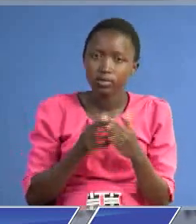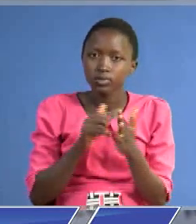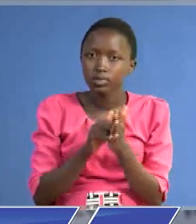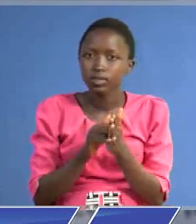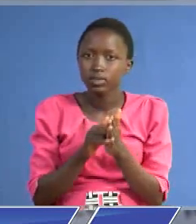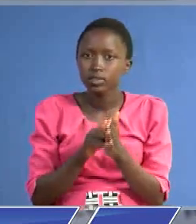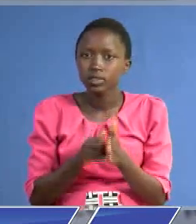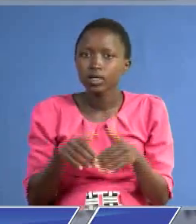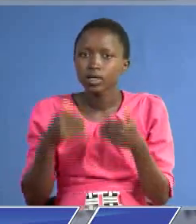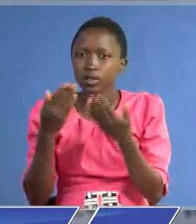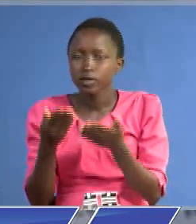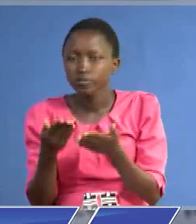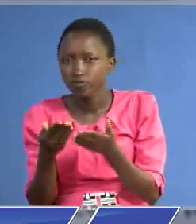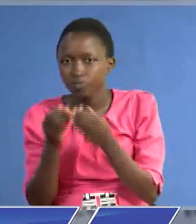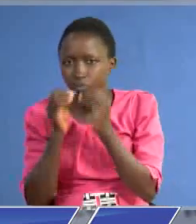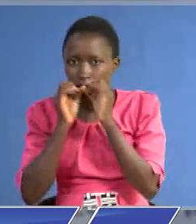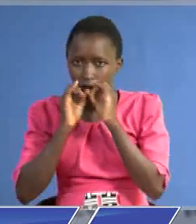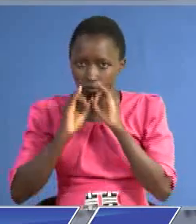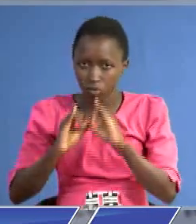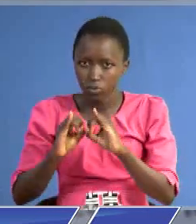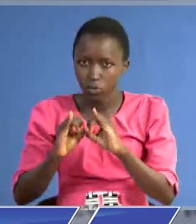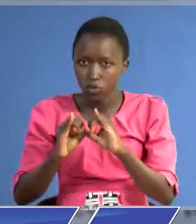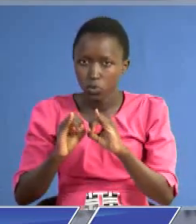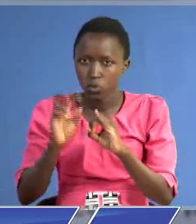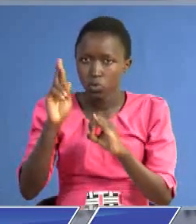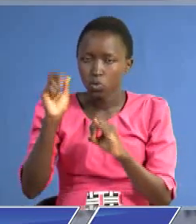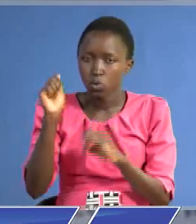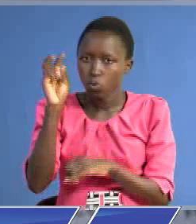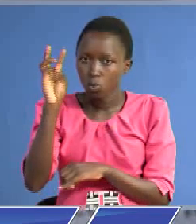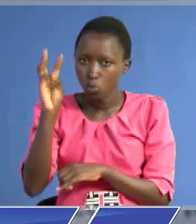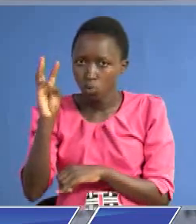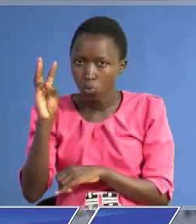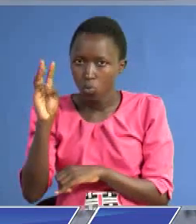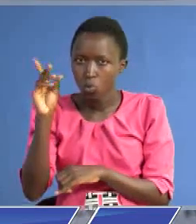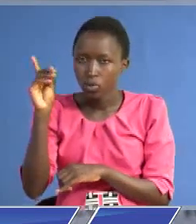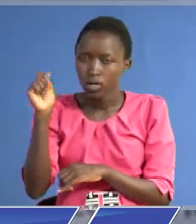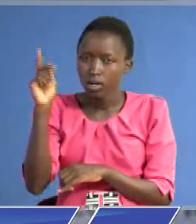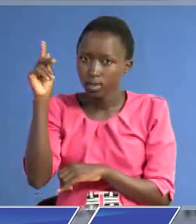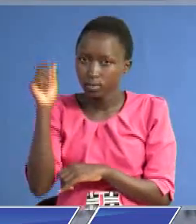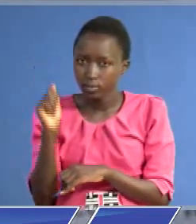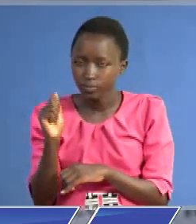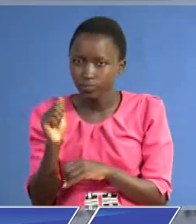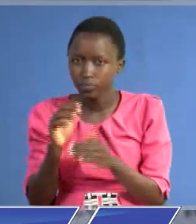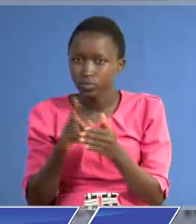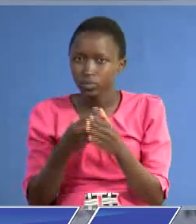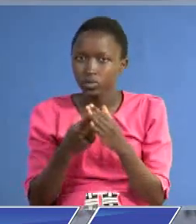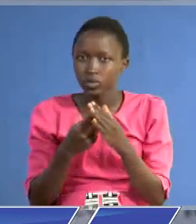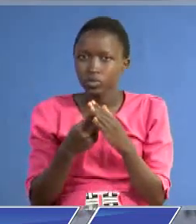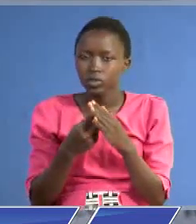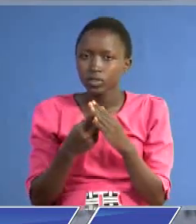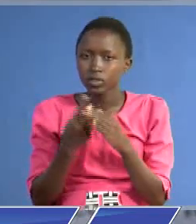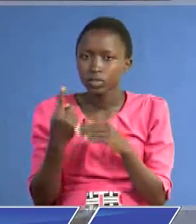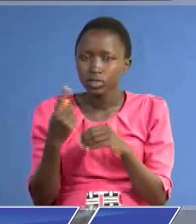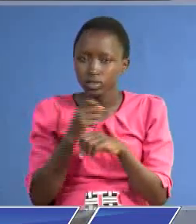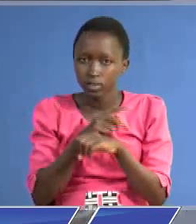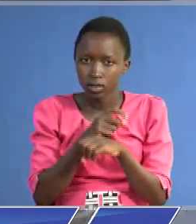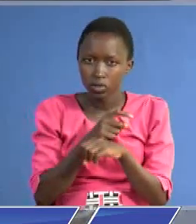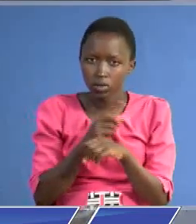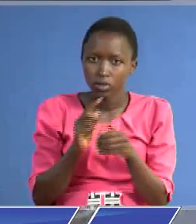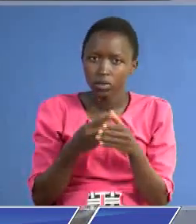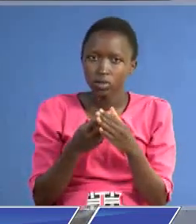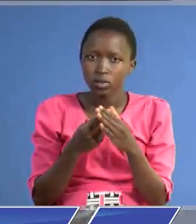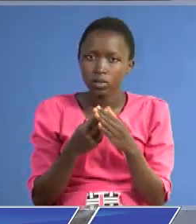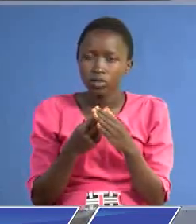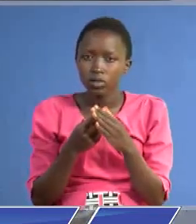facility produces data, raw data, at a rate of 30 terabytes of data per second.